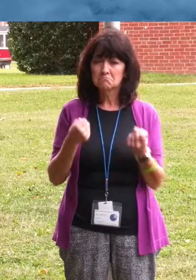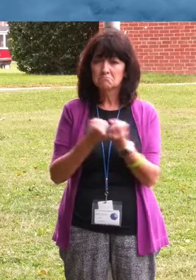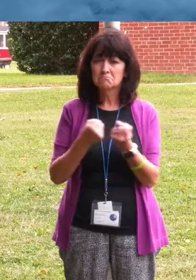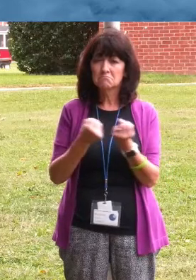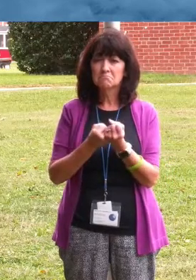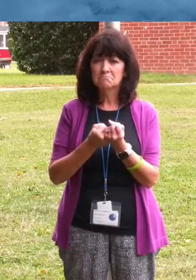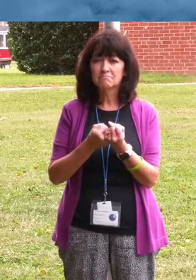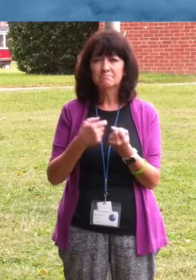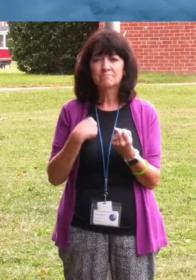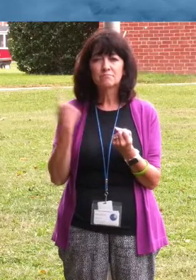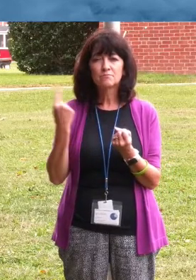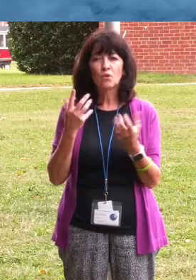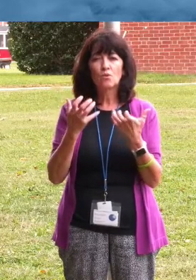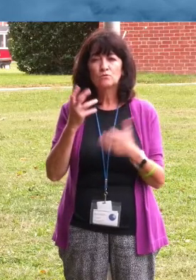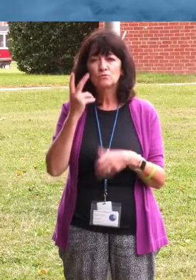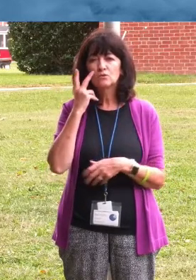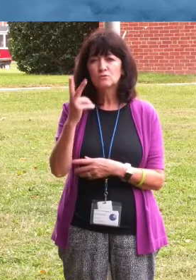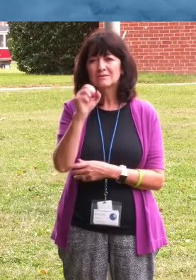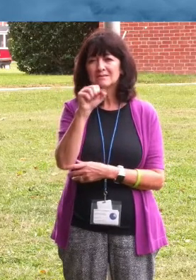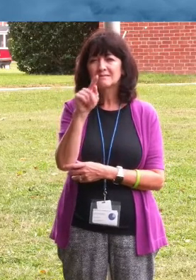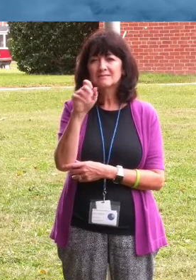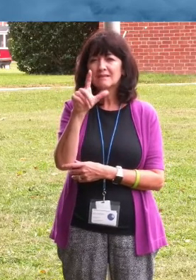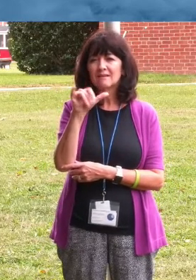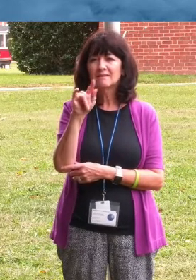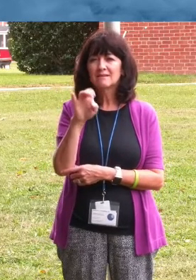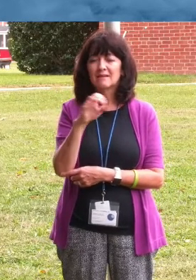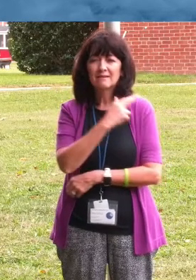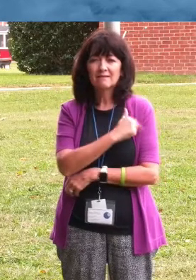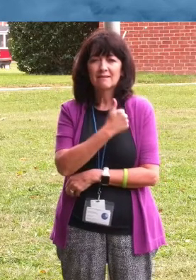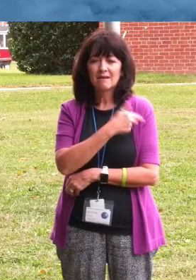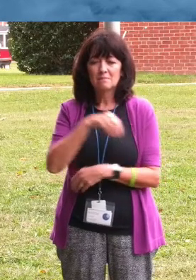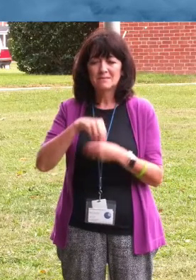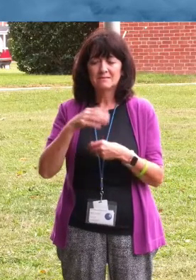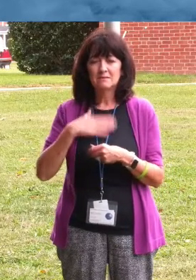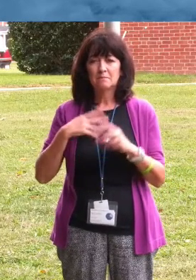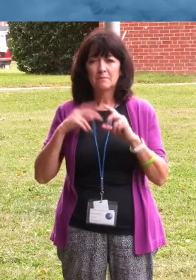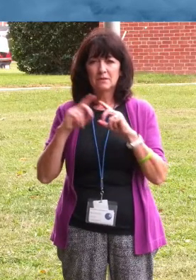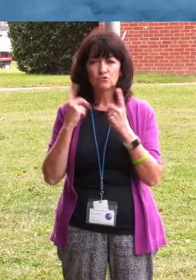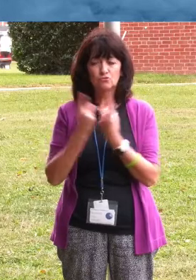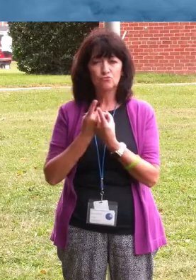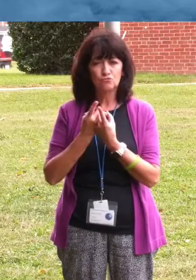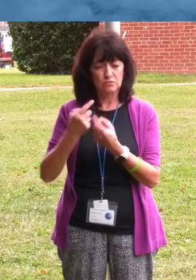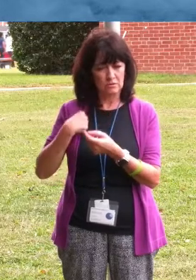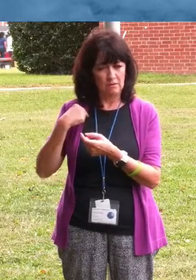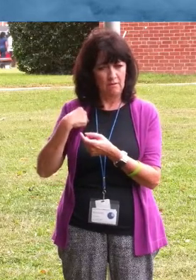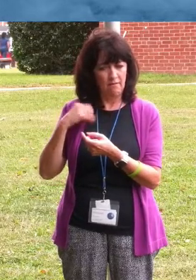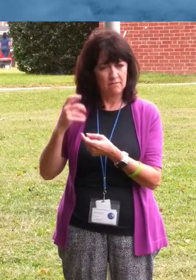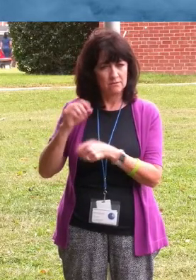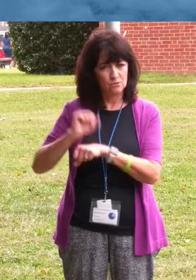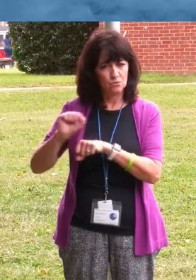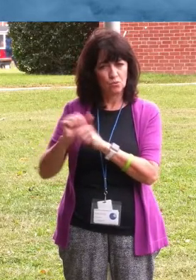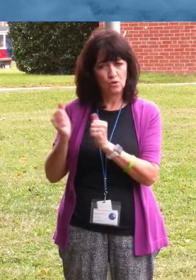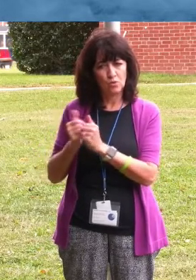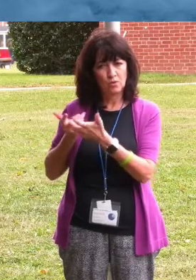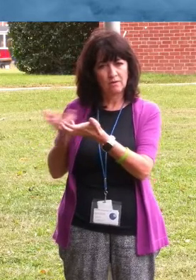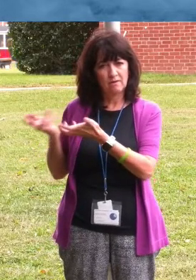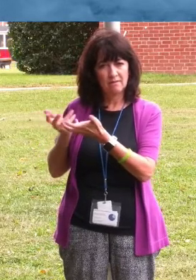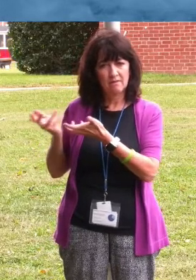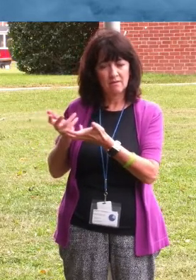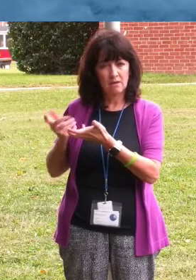satellite hospitals in my district. And I work with them, they will attest to attempt to accomplish